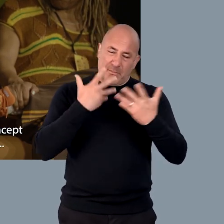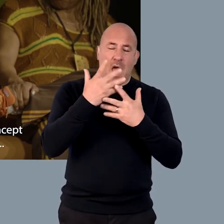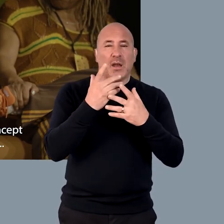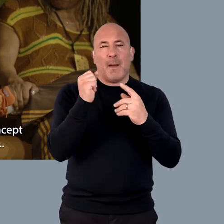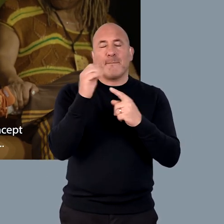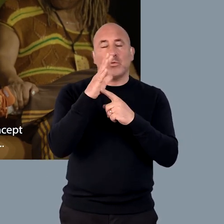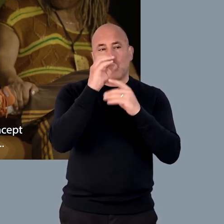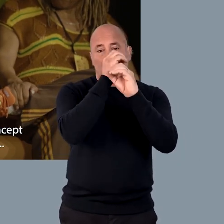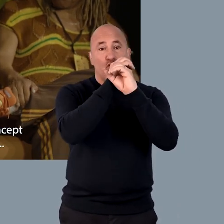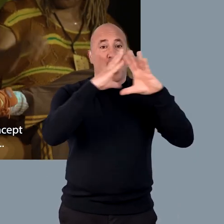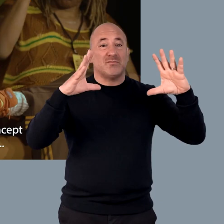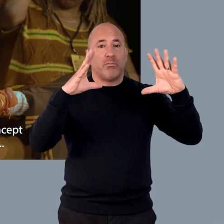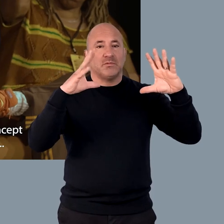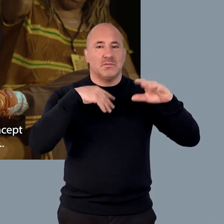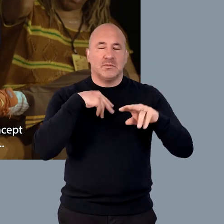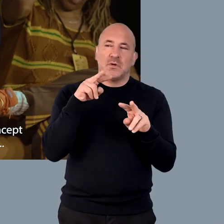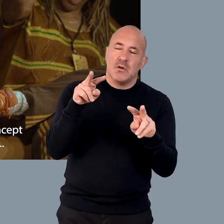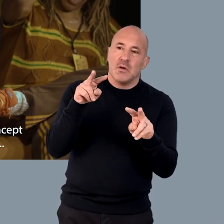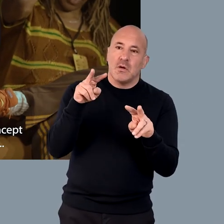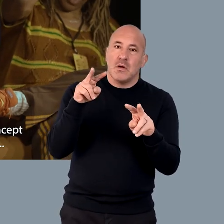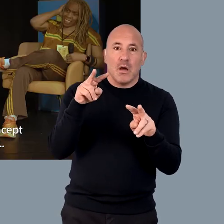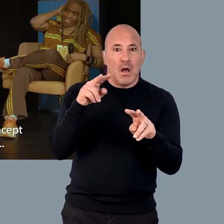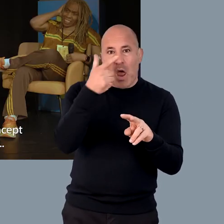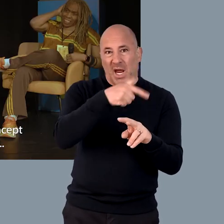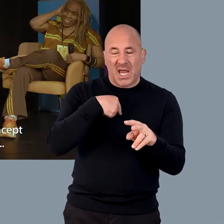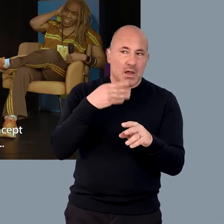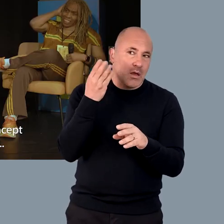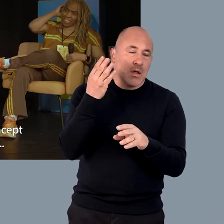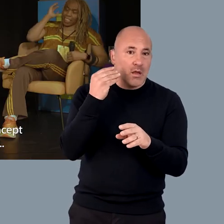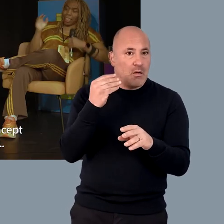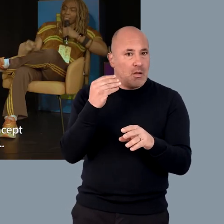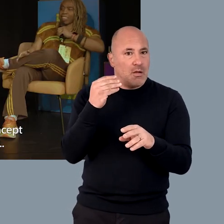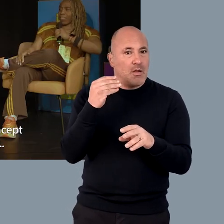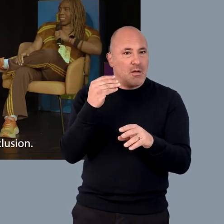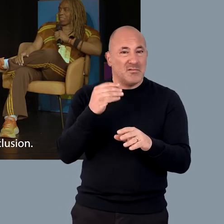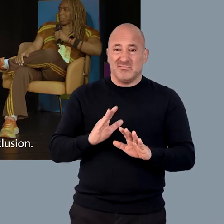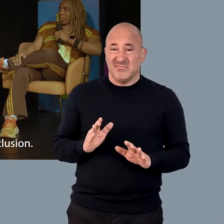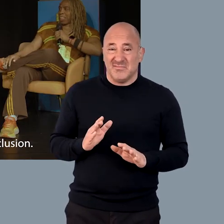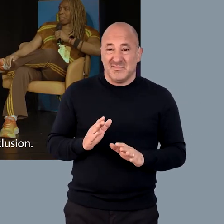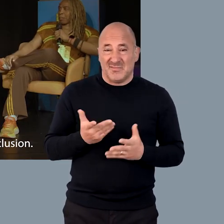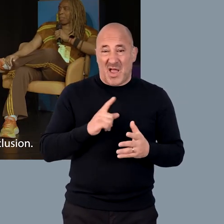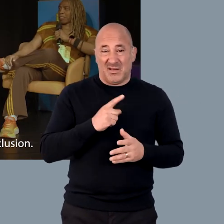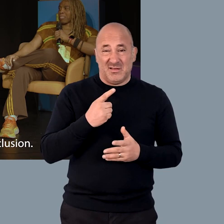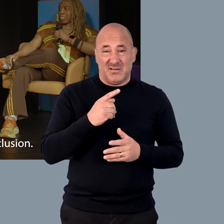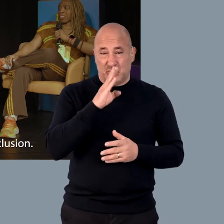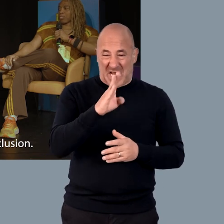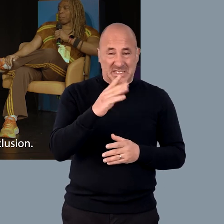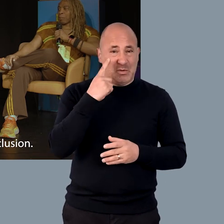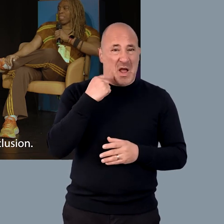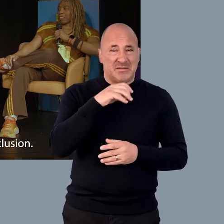but he was talking about an important concept that um I'm glad that I listened to because Since then